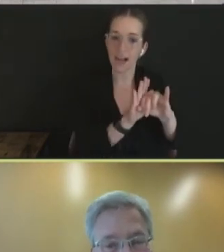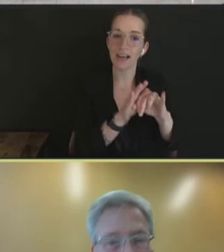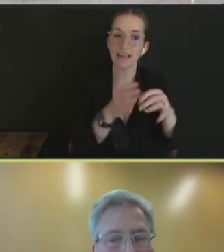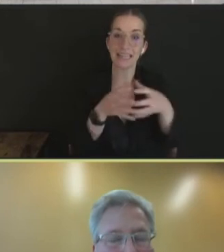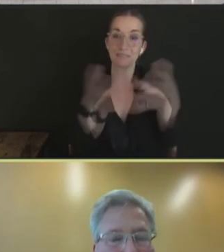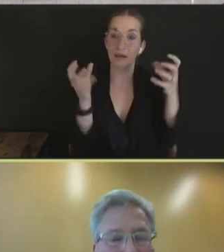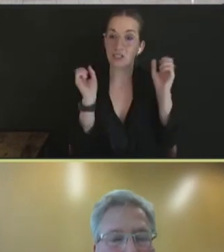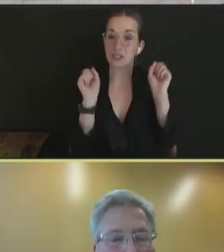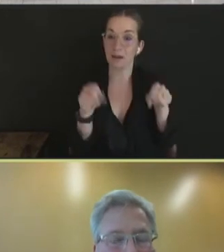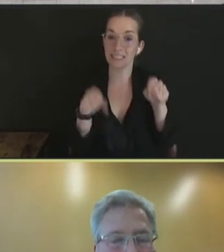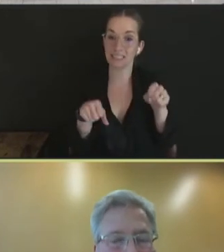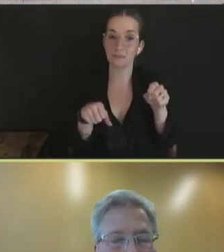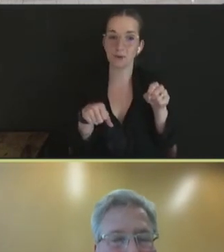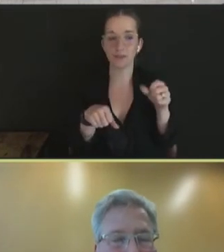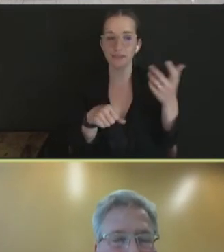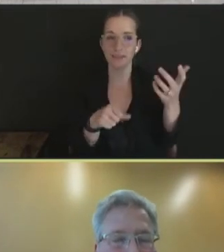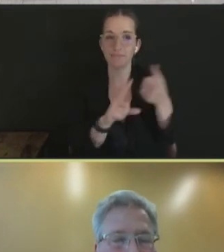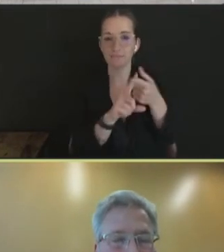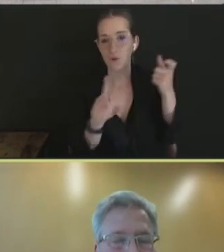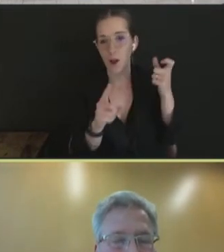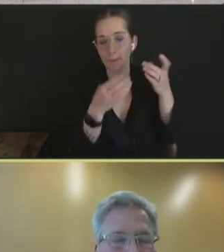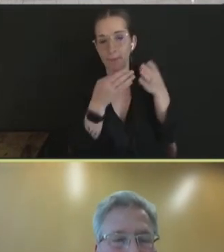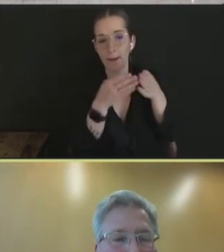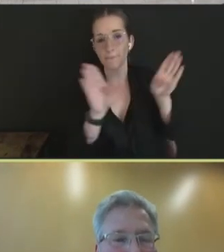on the basis of public information,